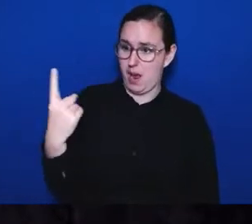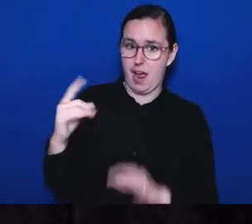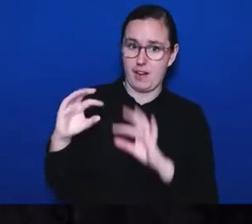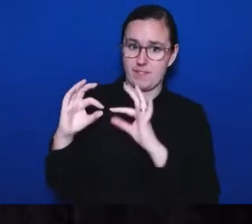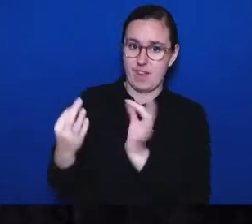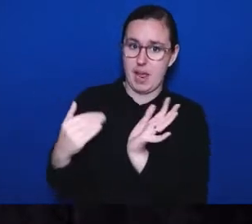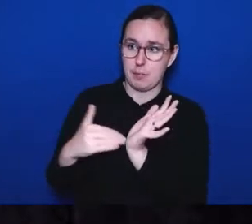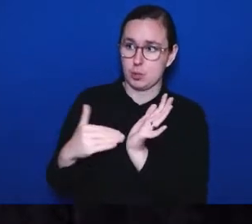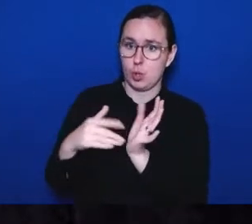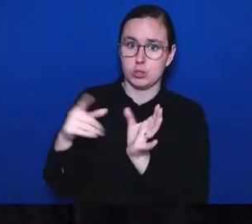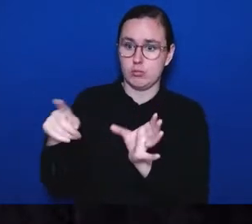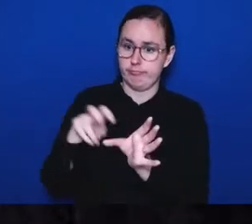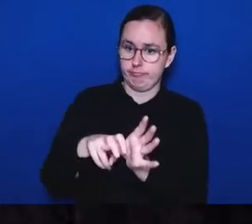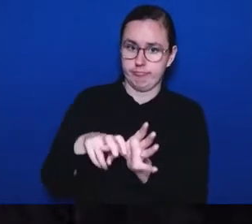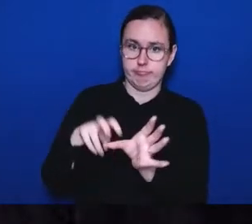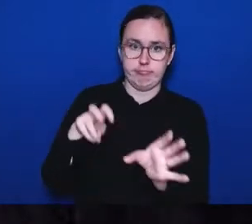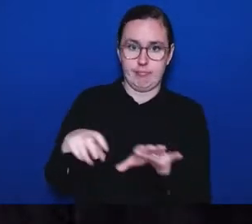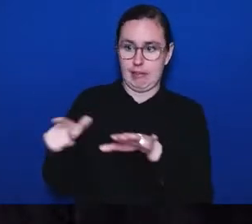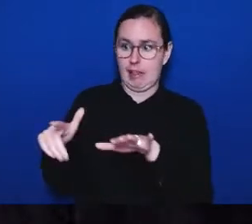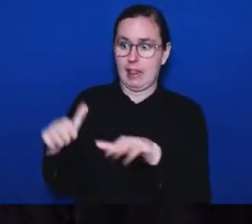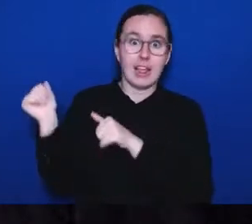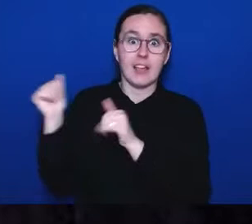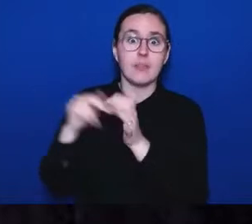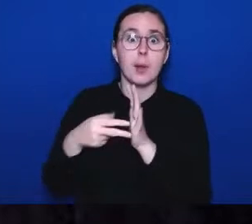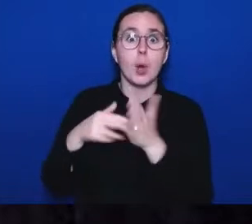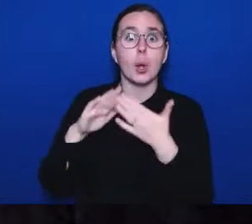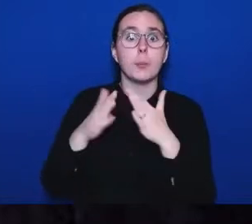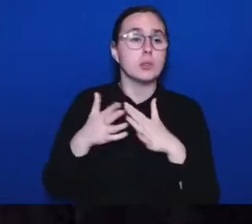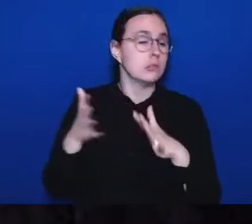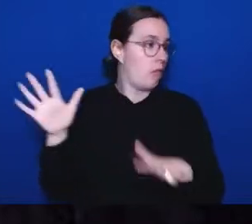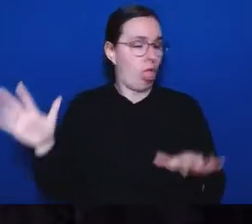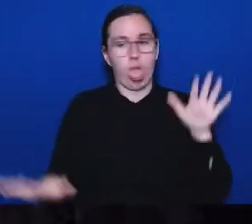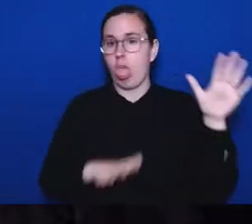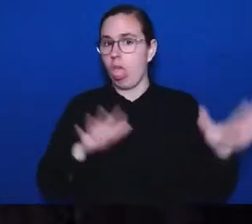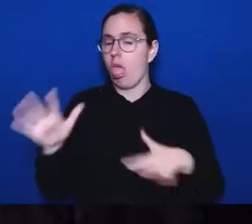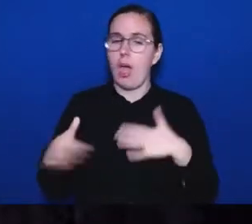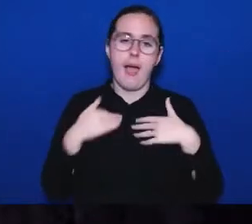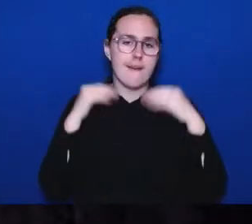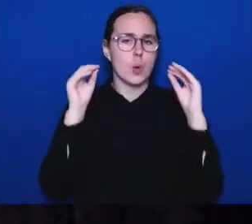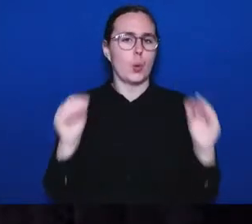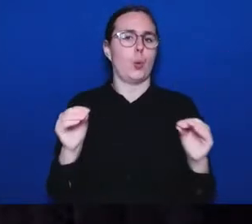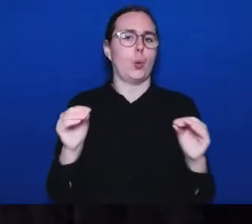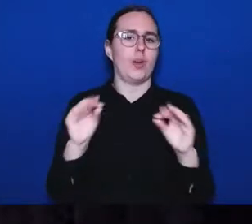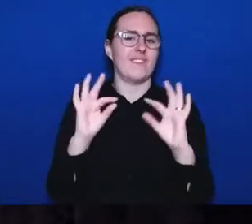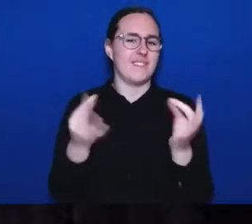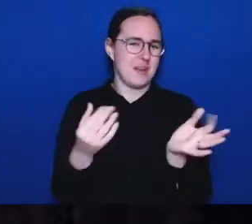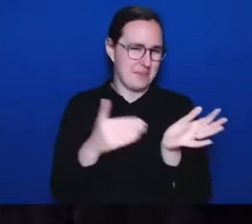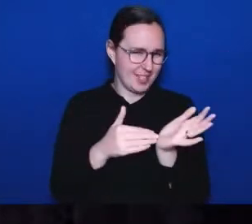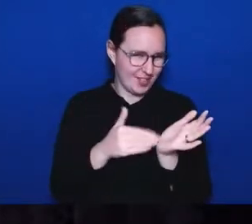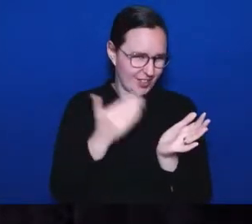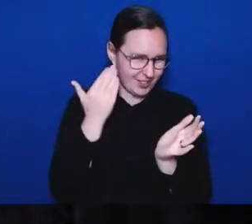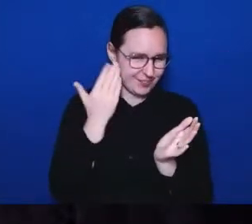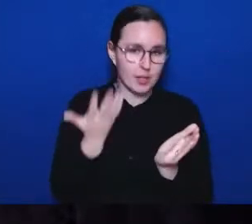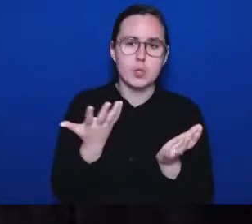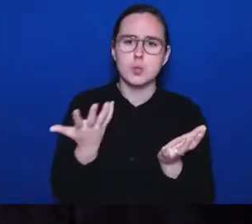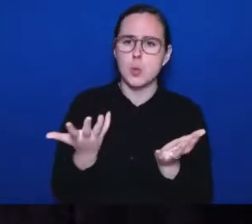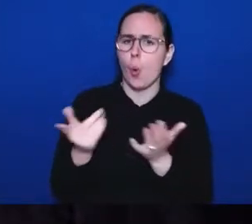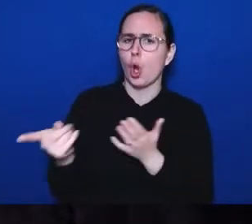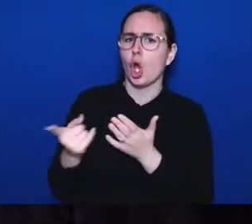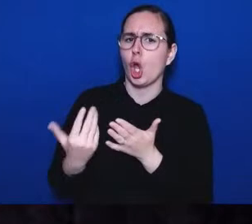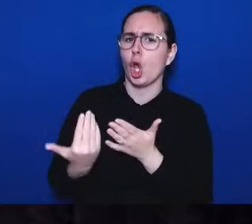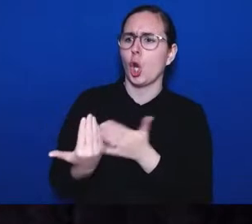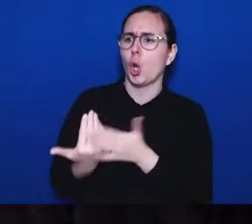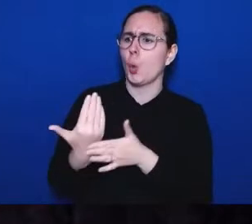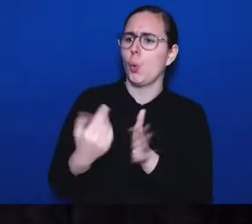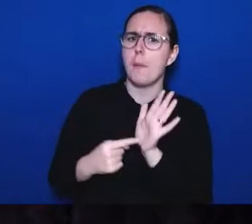an entire community is not served. So how does this model address the challenges around regionality in